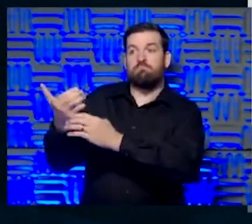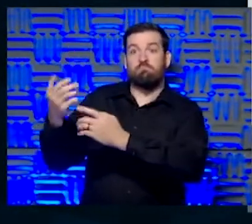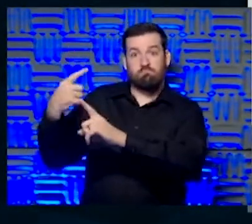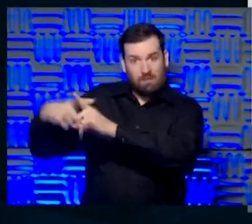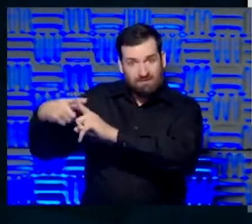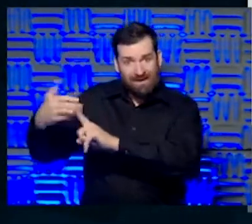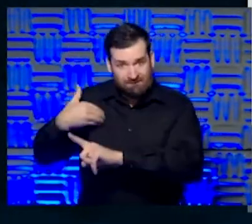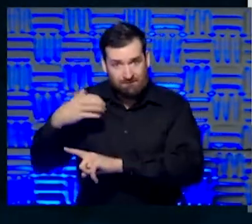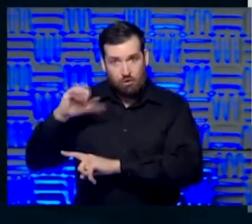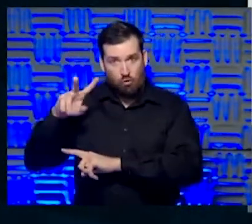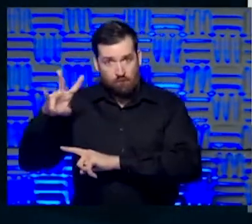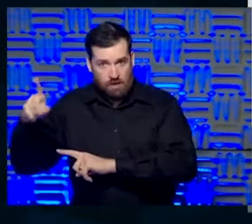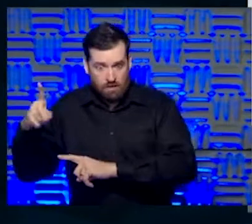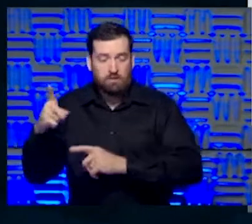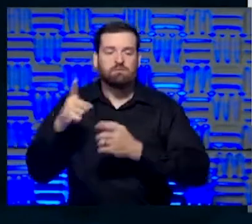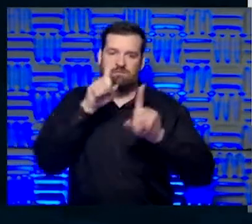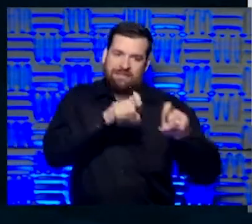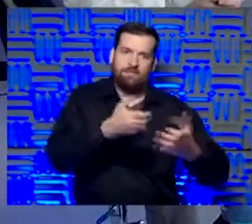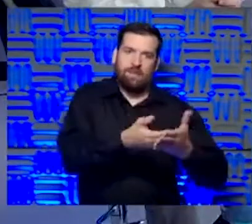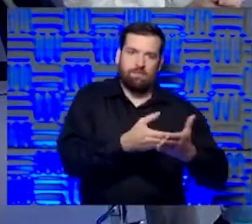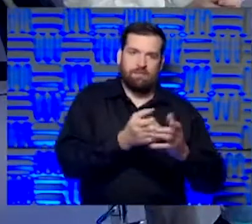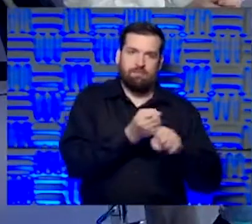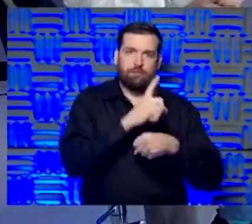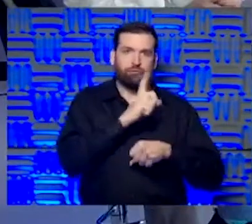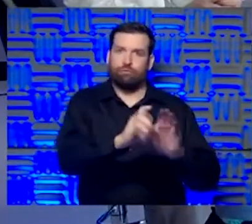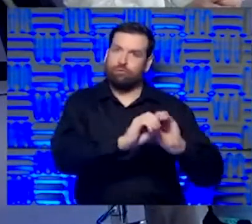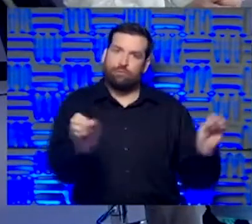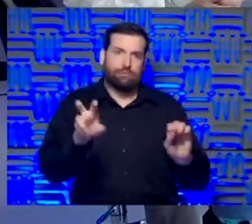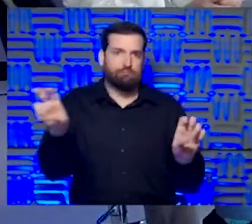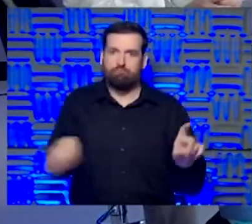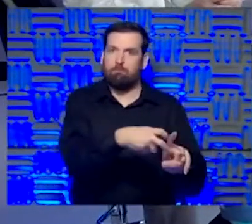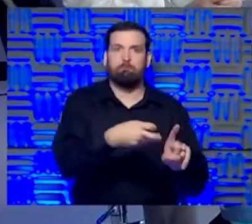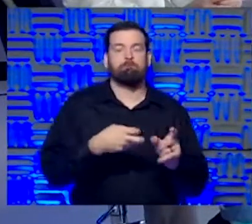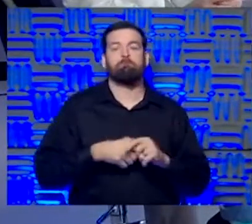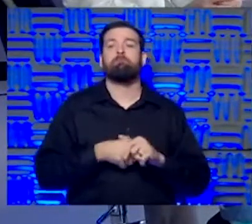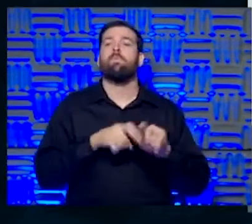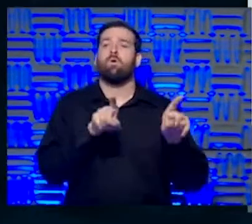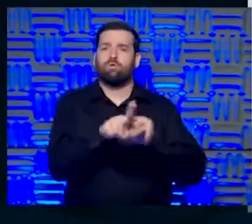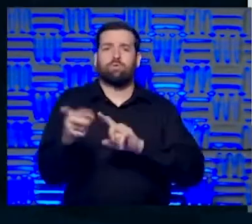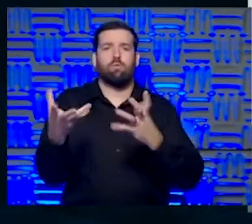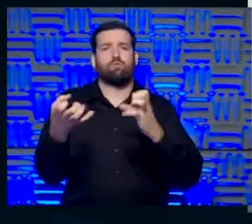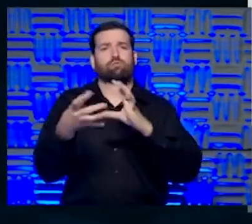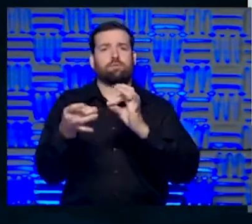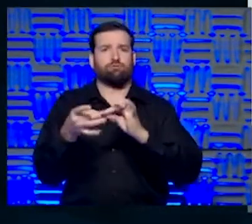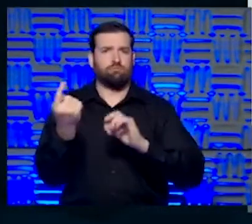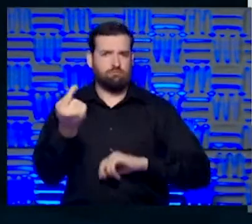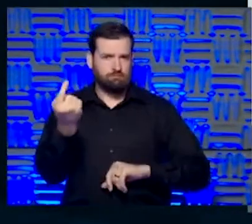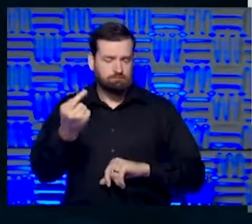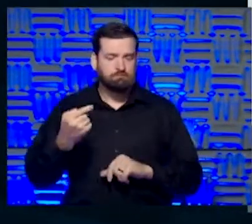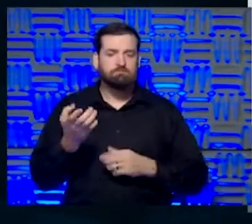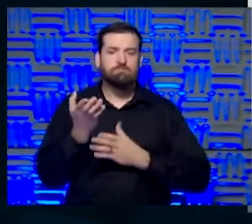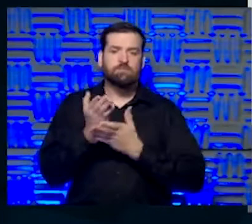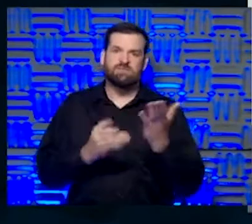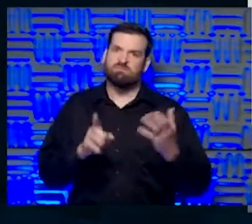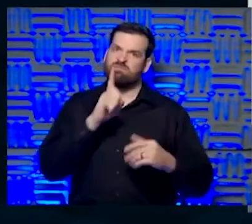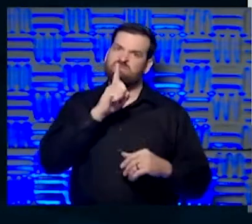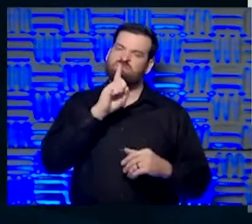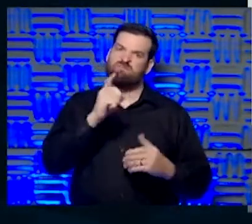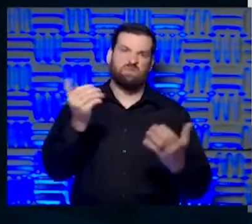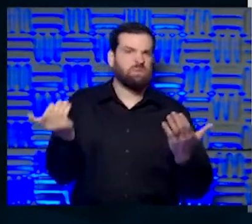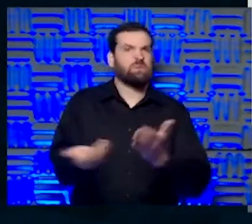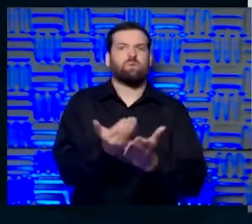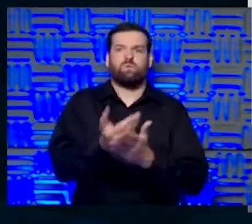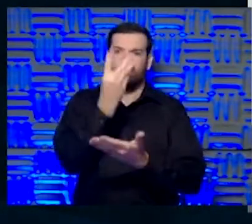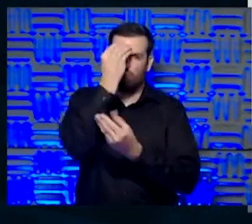infected. Yeah, I would also like to mention one other thing. There's actually some really good new data that has come